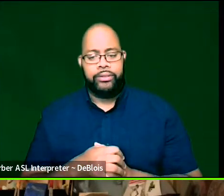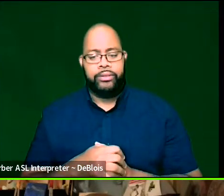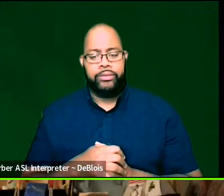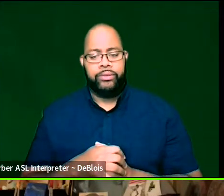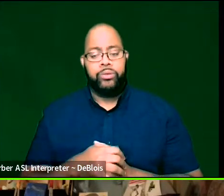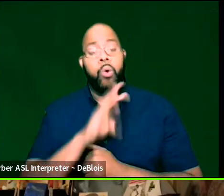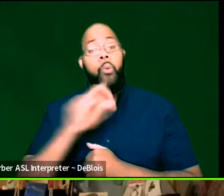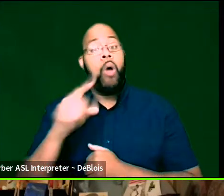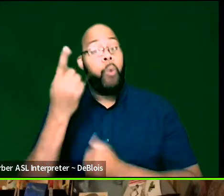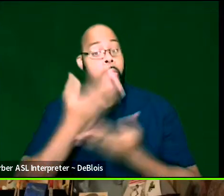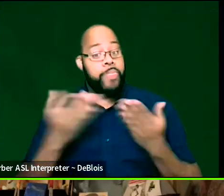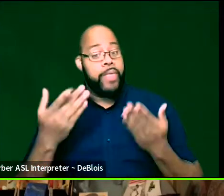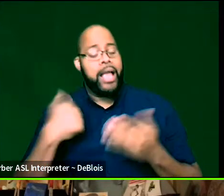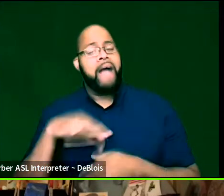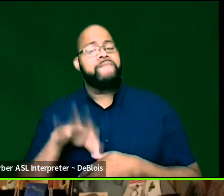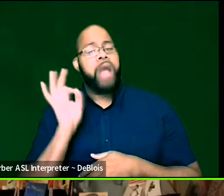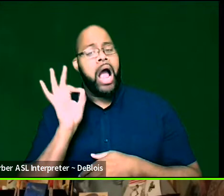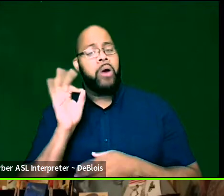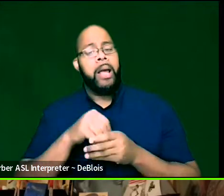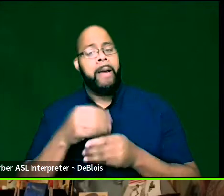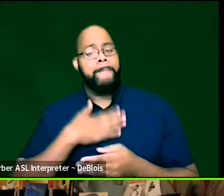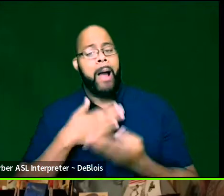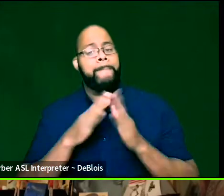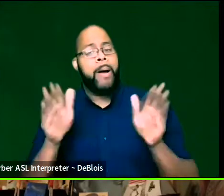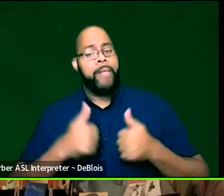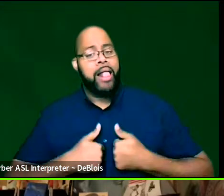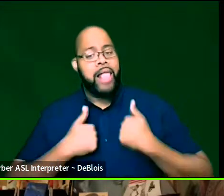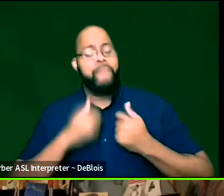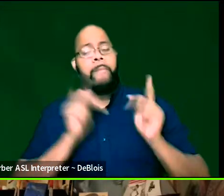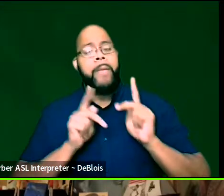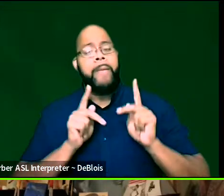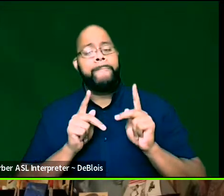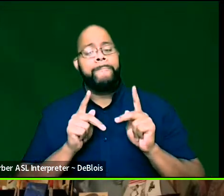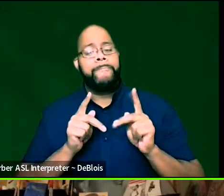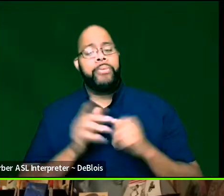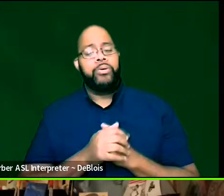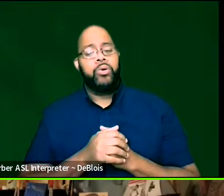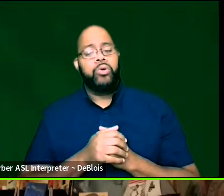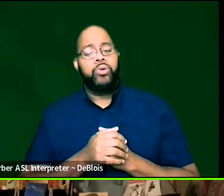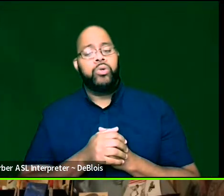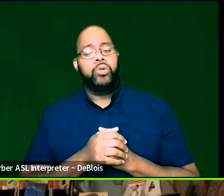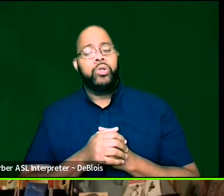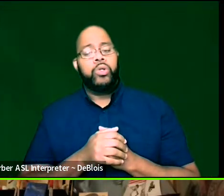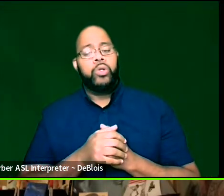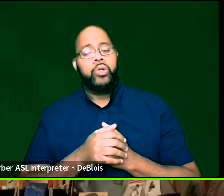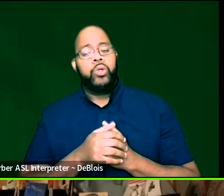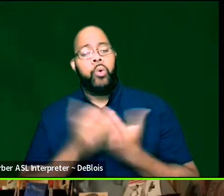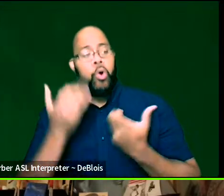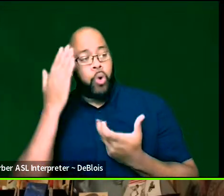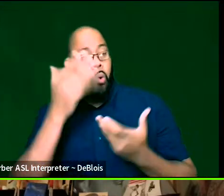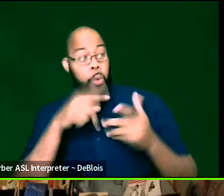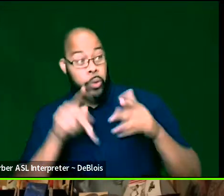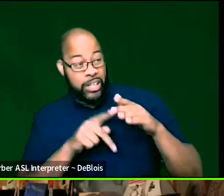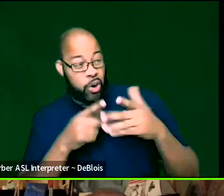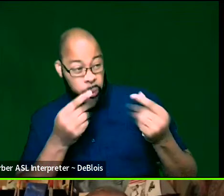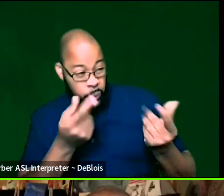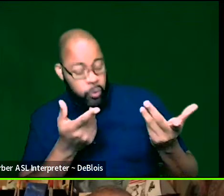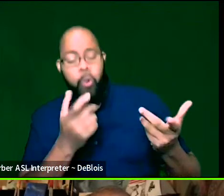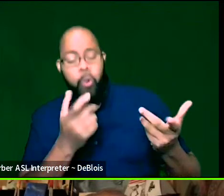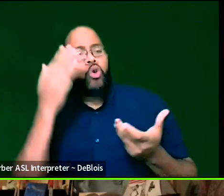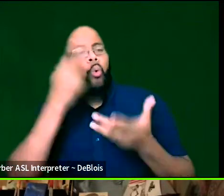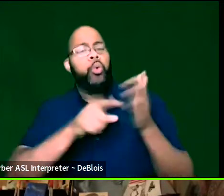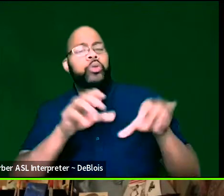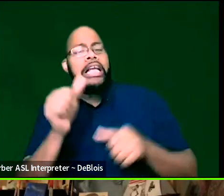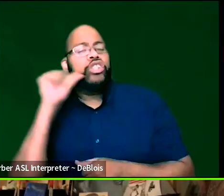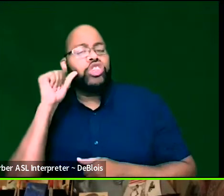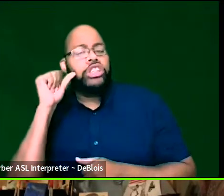Well, one thing I found out in my public life, people don't want to know what you did in kindergarten. They want to know what you did